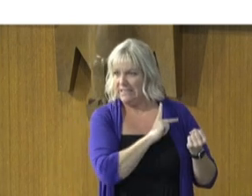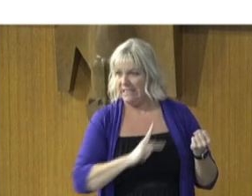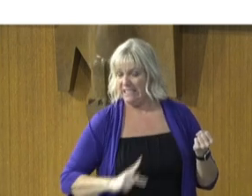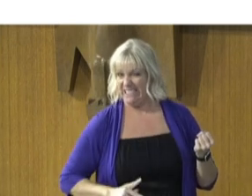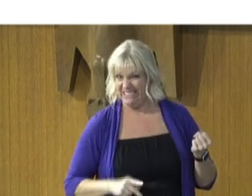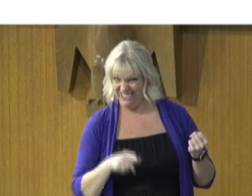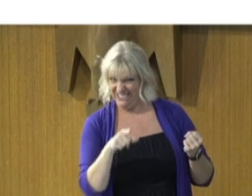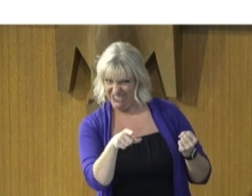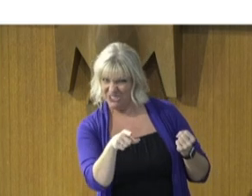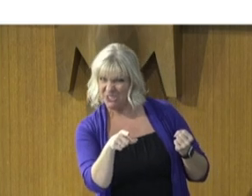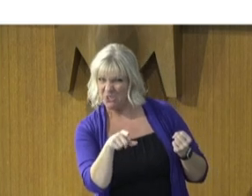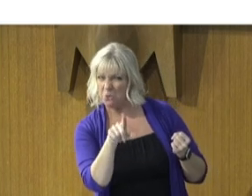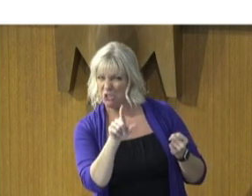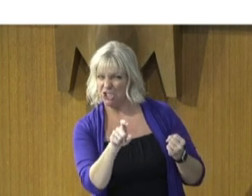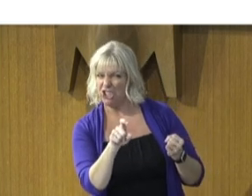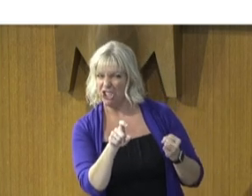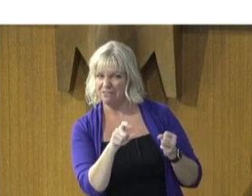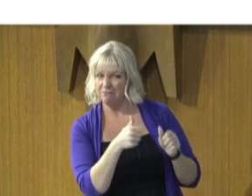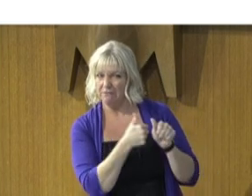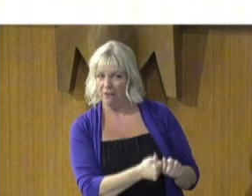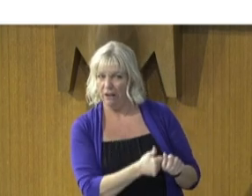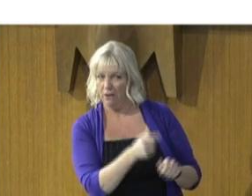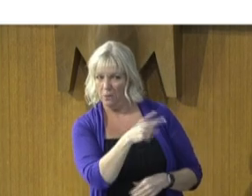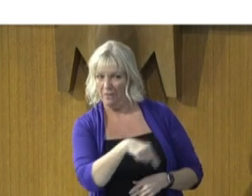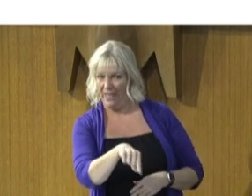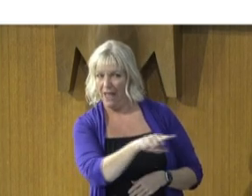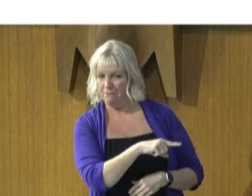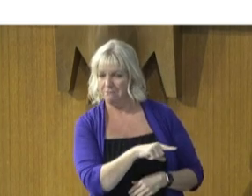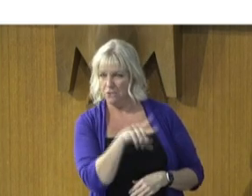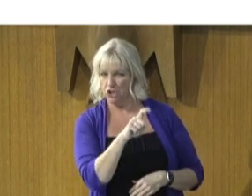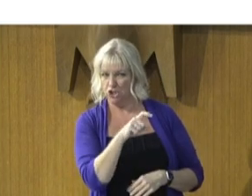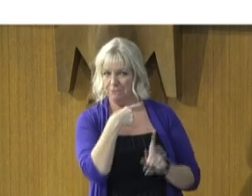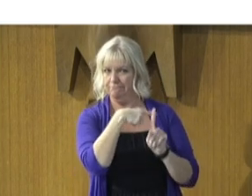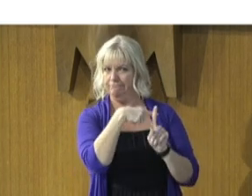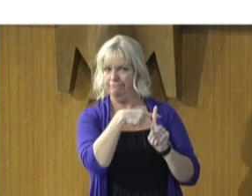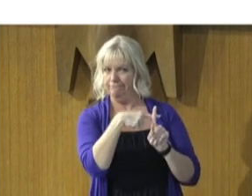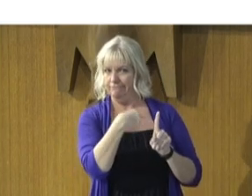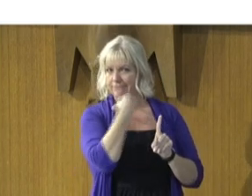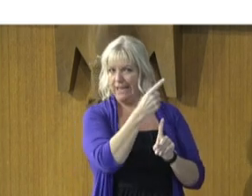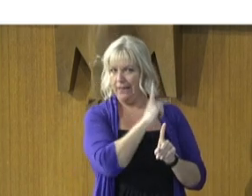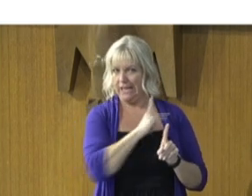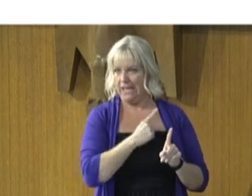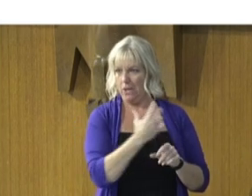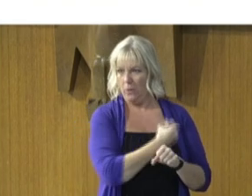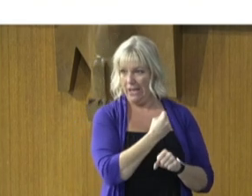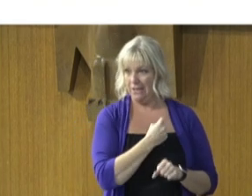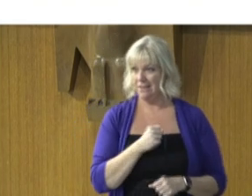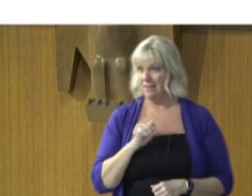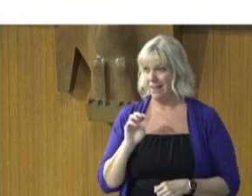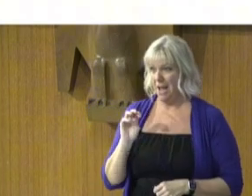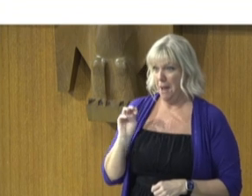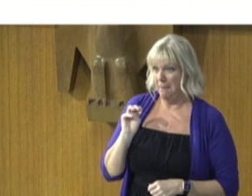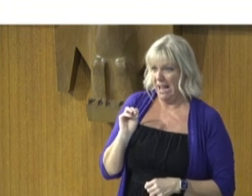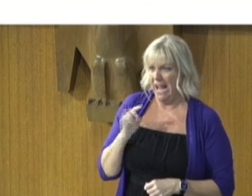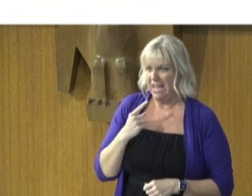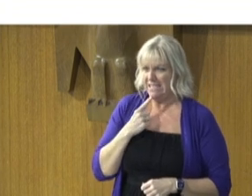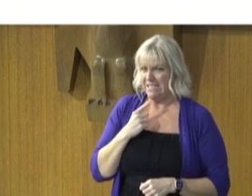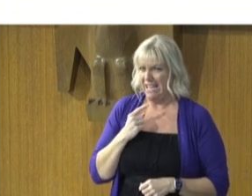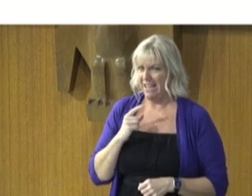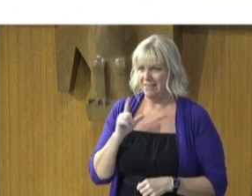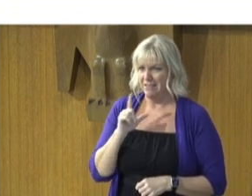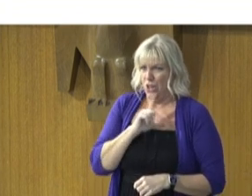Let your word be like the word of one of them and speak favorably." But Micaiah said, "As the Lord lives, whatever the